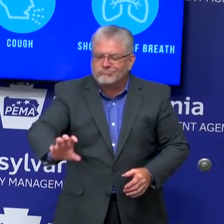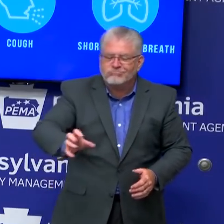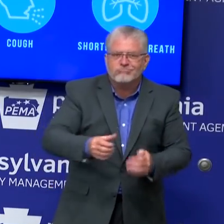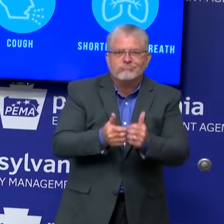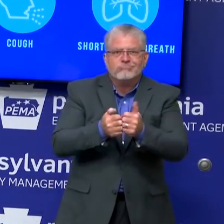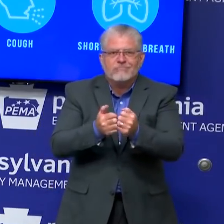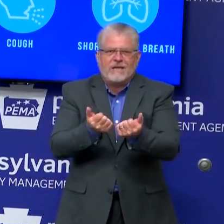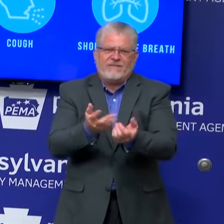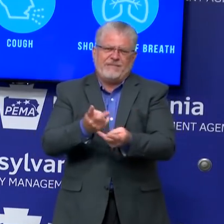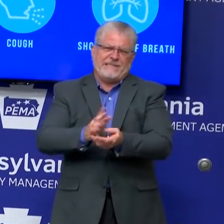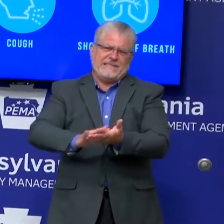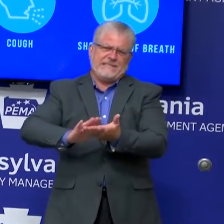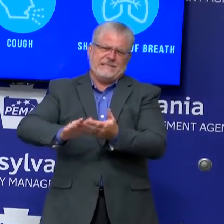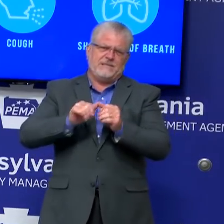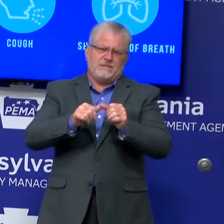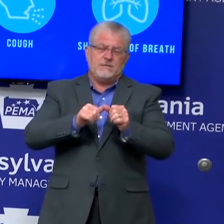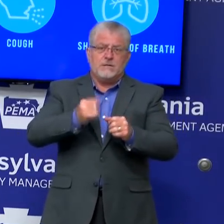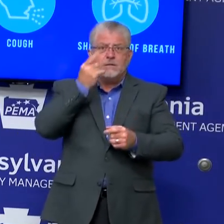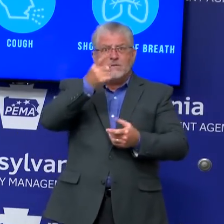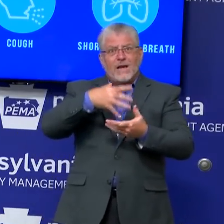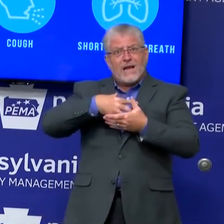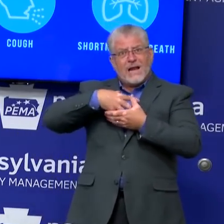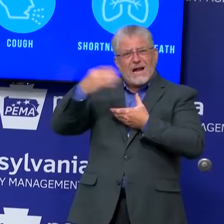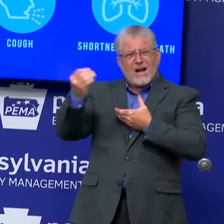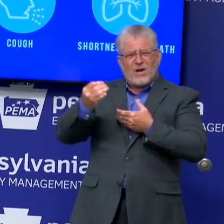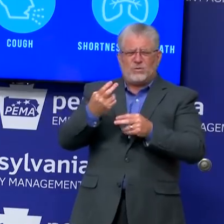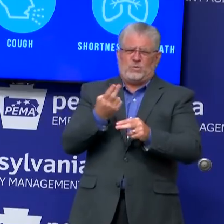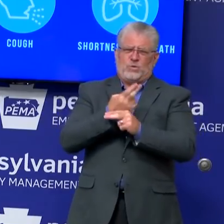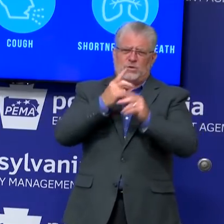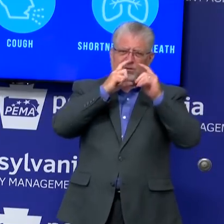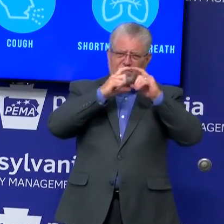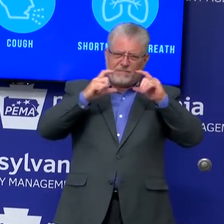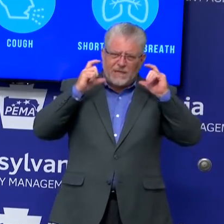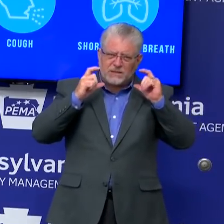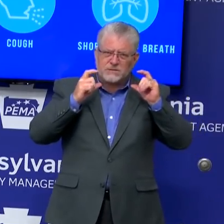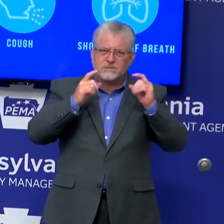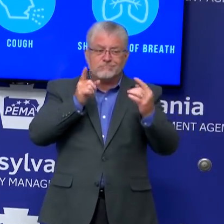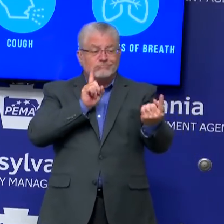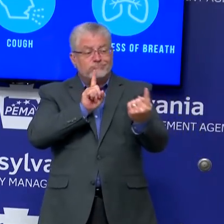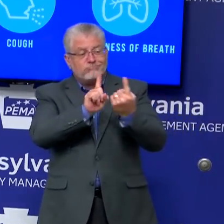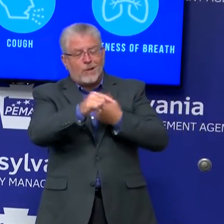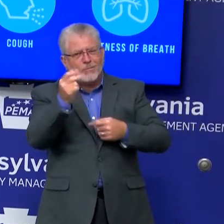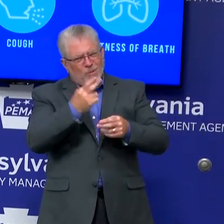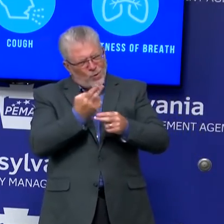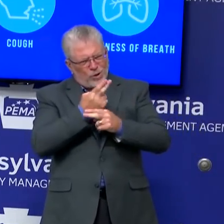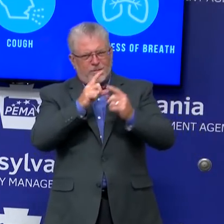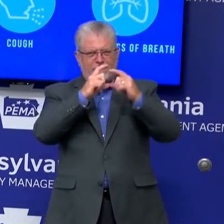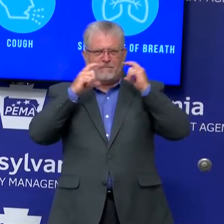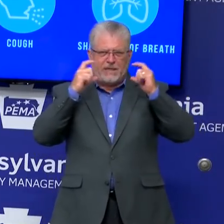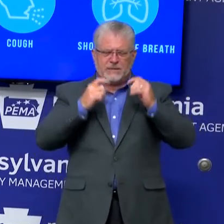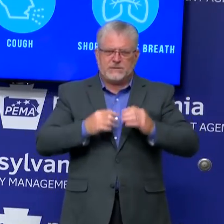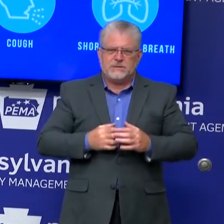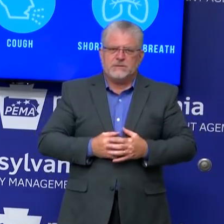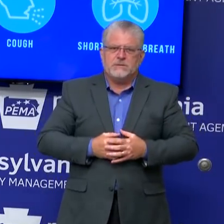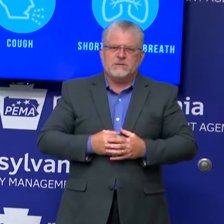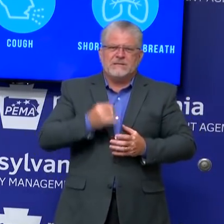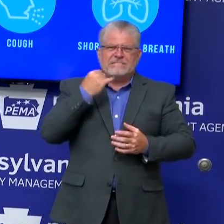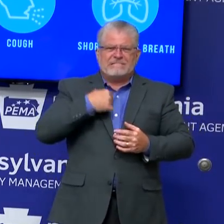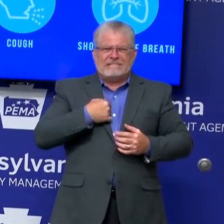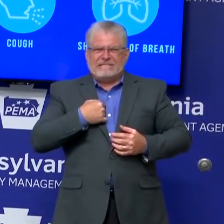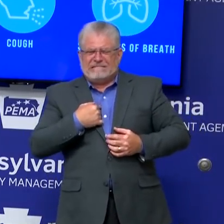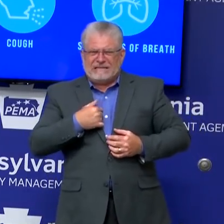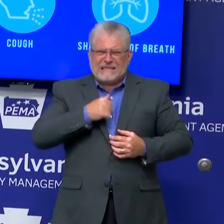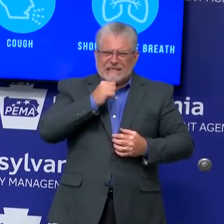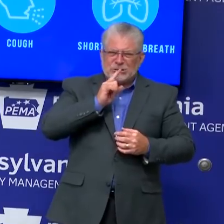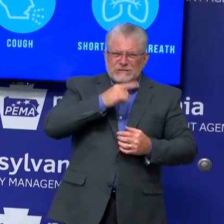out, please wear a mask if you're going to come into contact with others. If you have questions about your health, please contact your